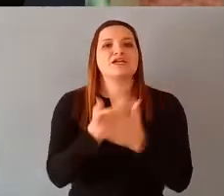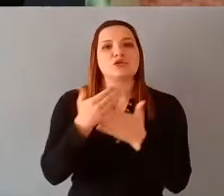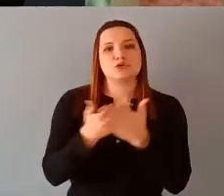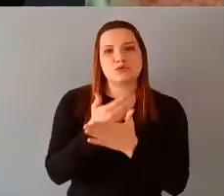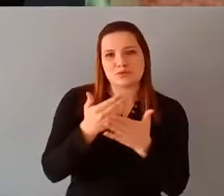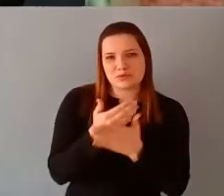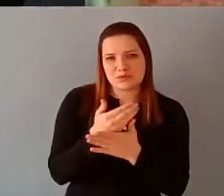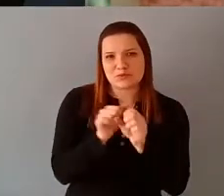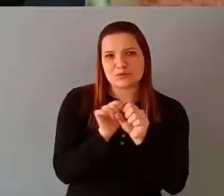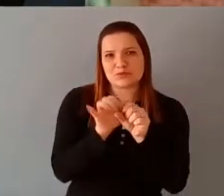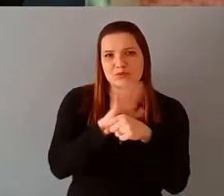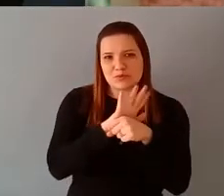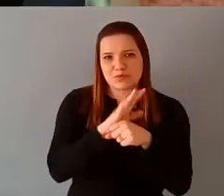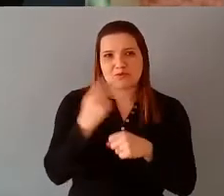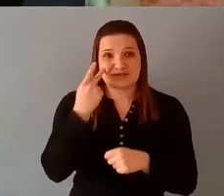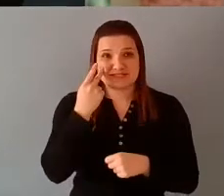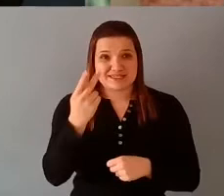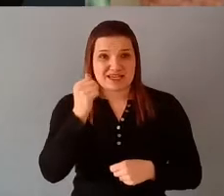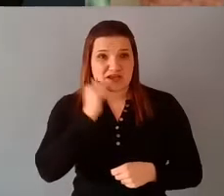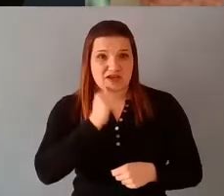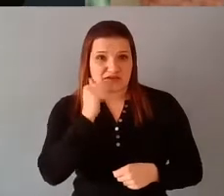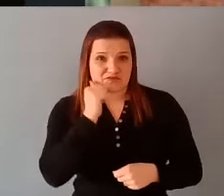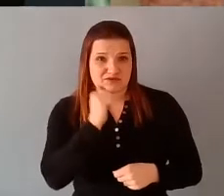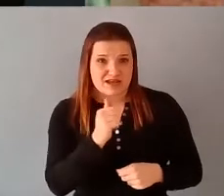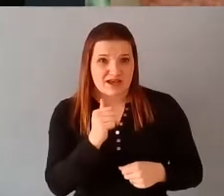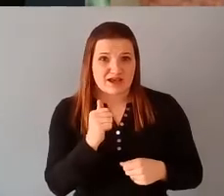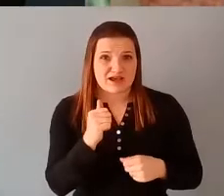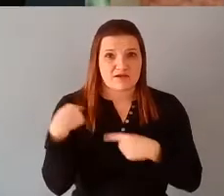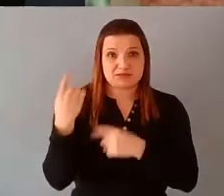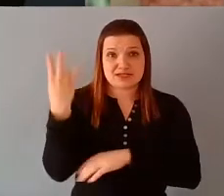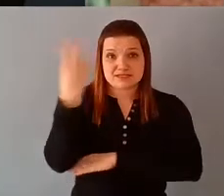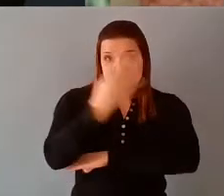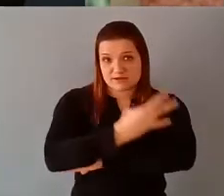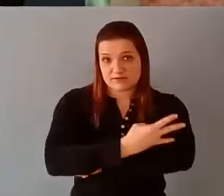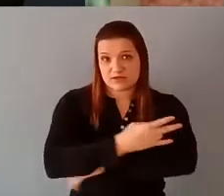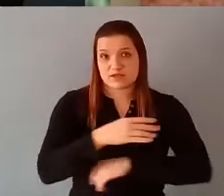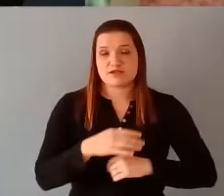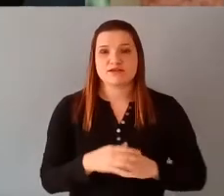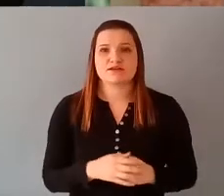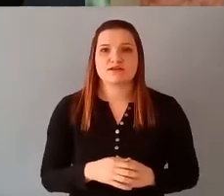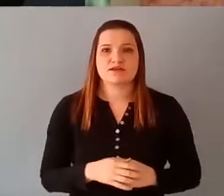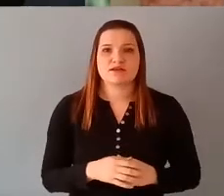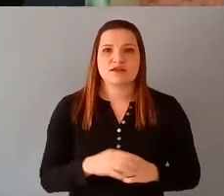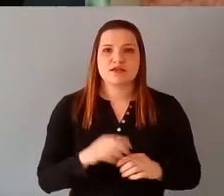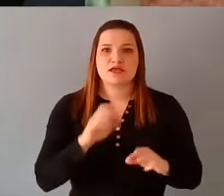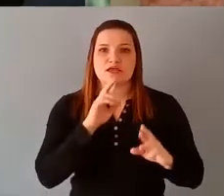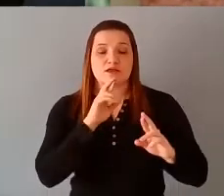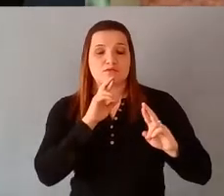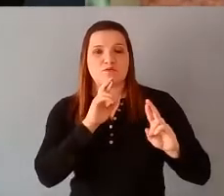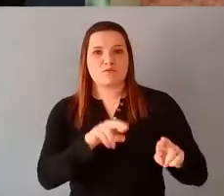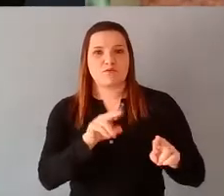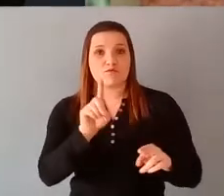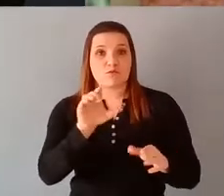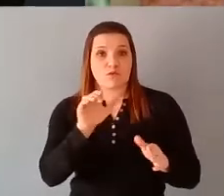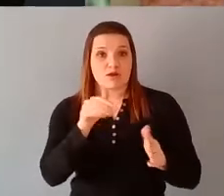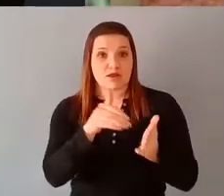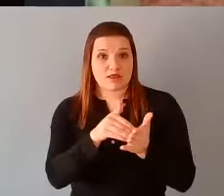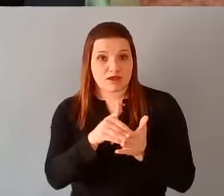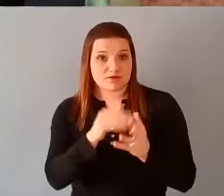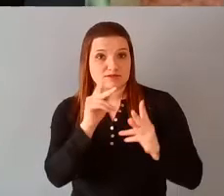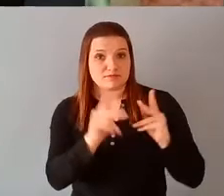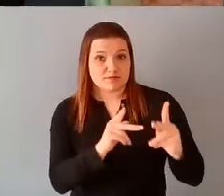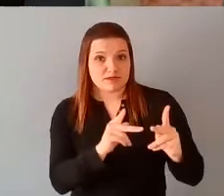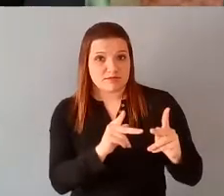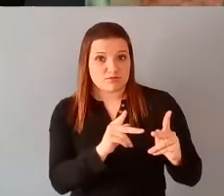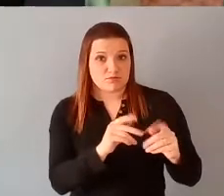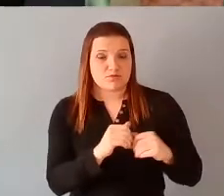are we seeing over the last 7 days, and they report it per 100,000 population. And you